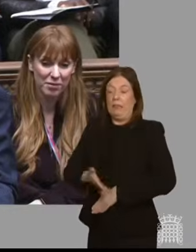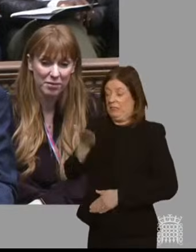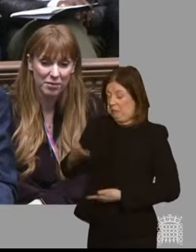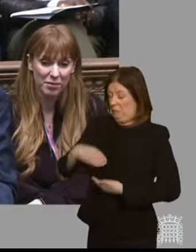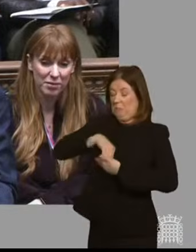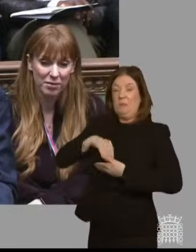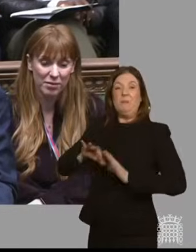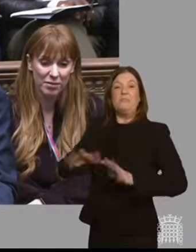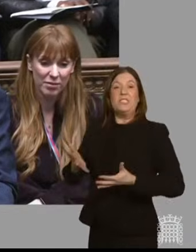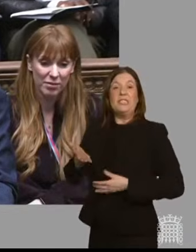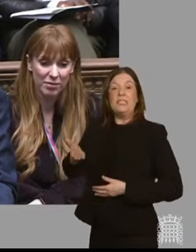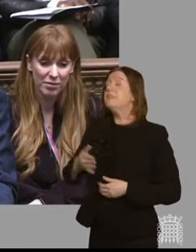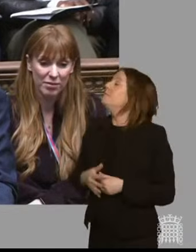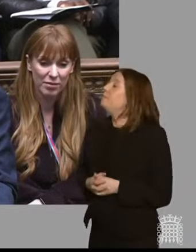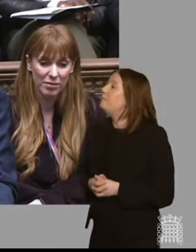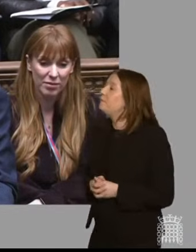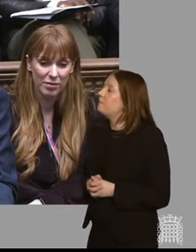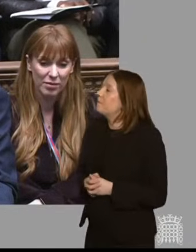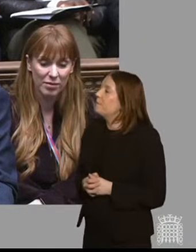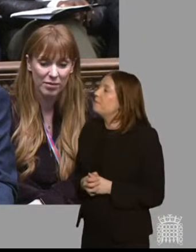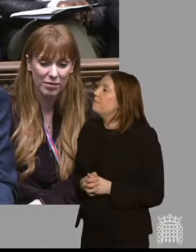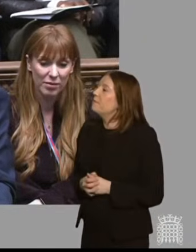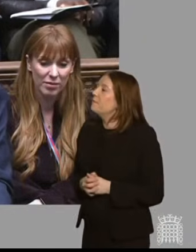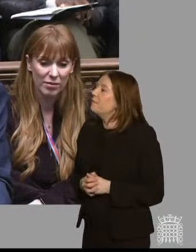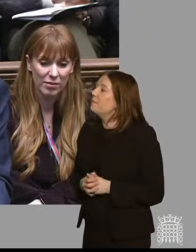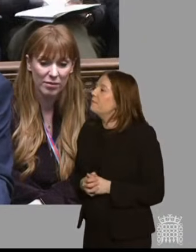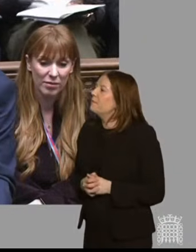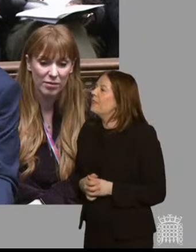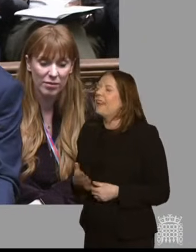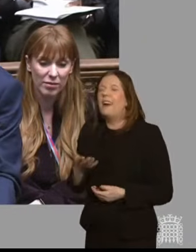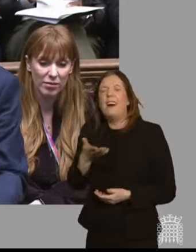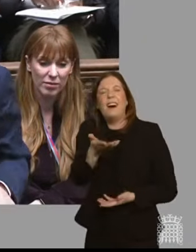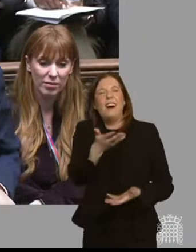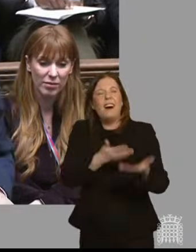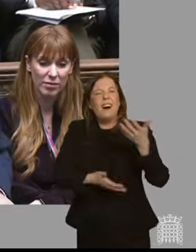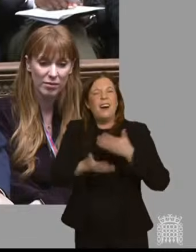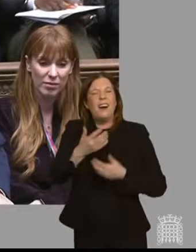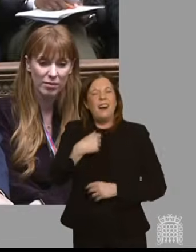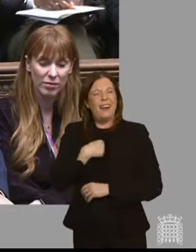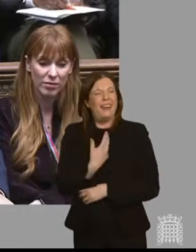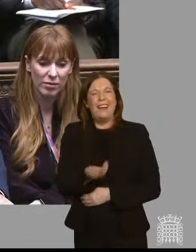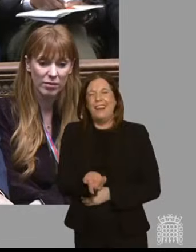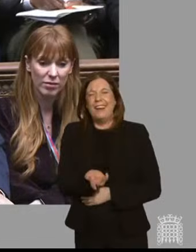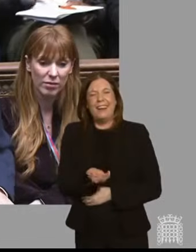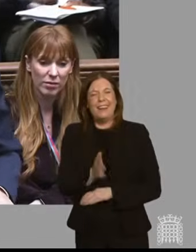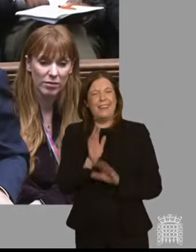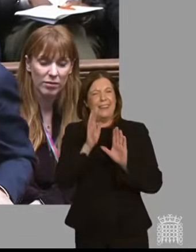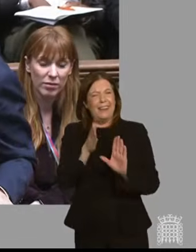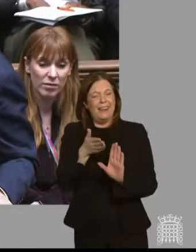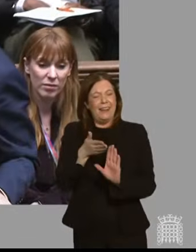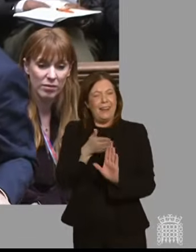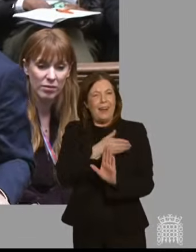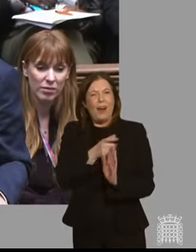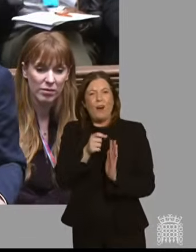I can't believe he's saying it with a straight face. The former Prime Minister continued on her American odyssey. This